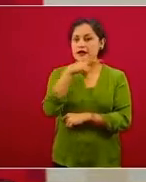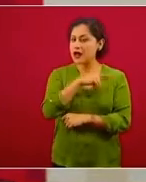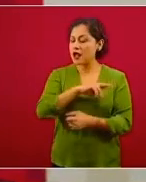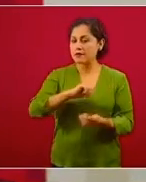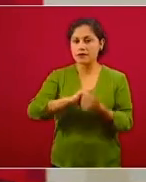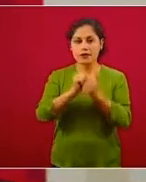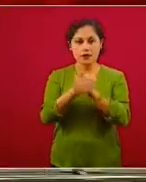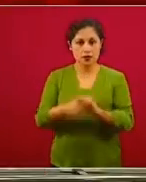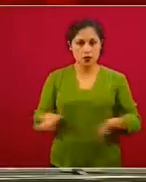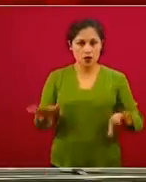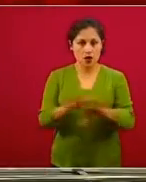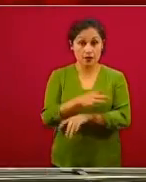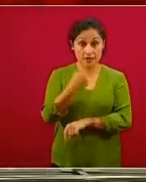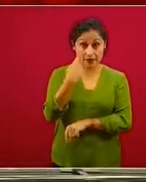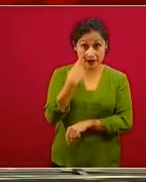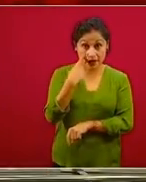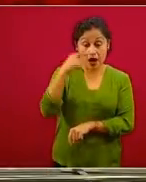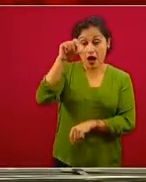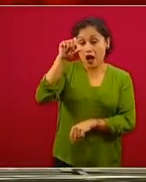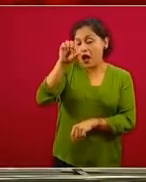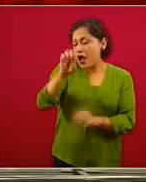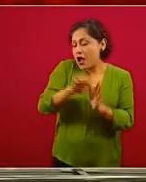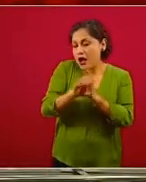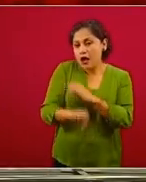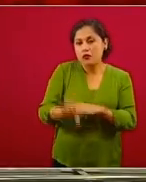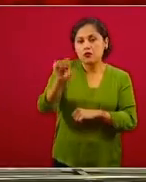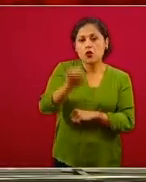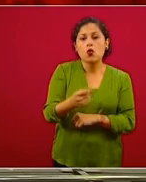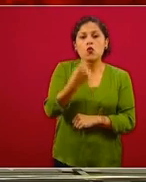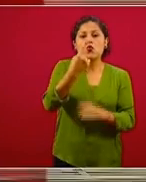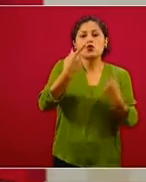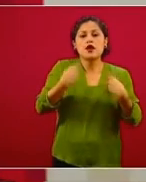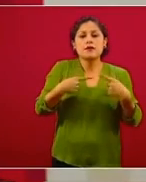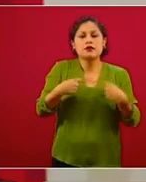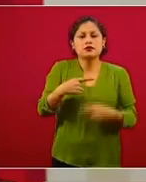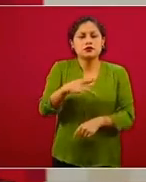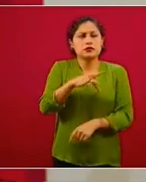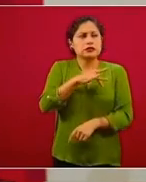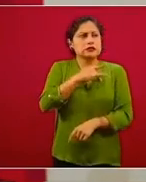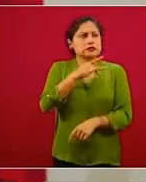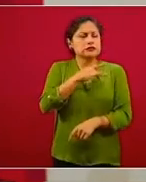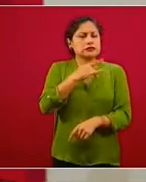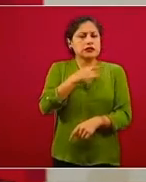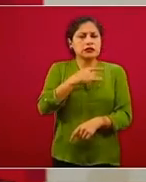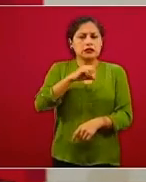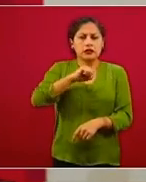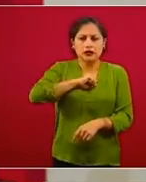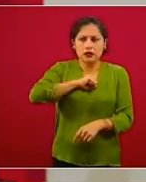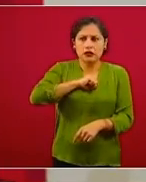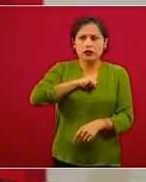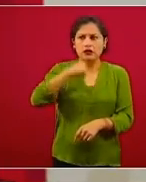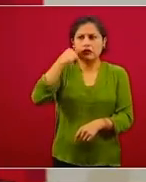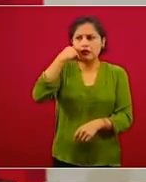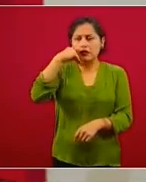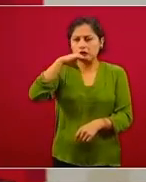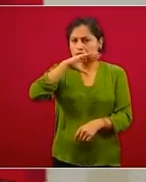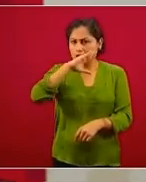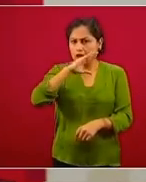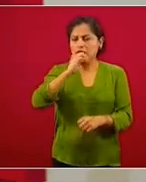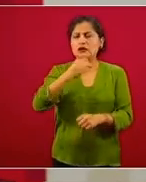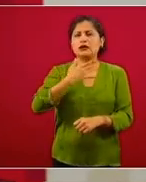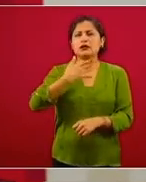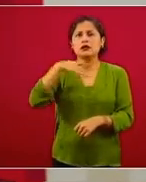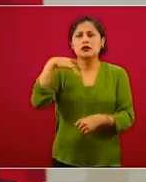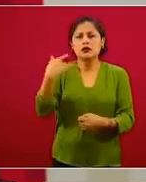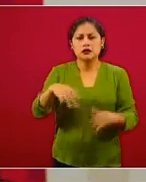morning has symptoms. They have a fever, they have a cough, their throat hurts, their